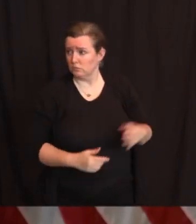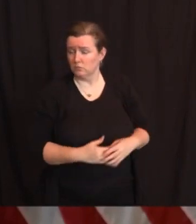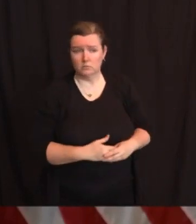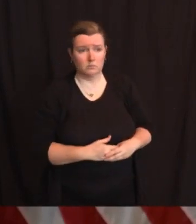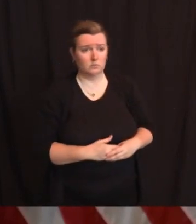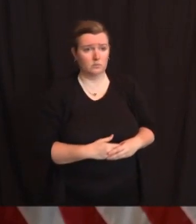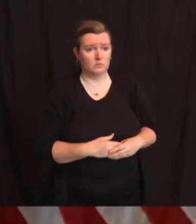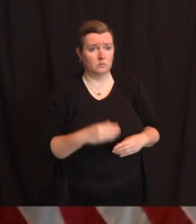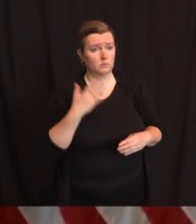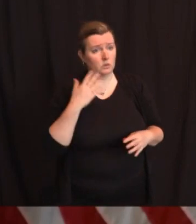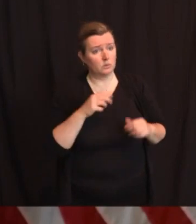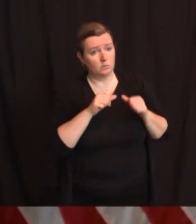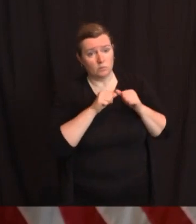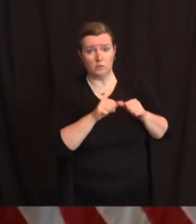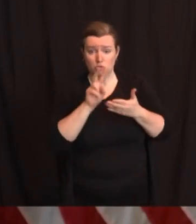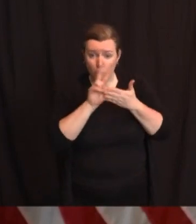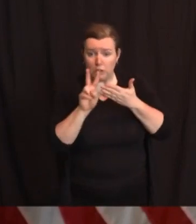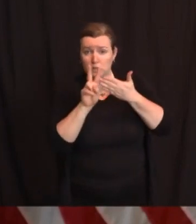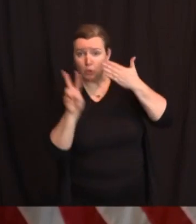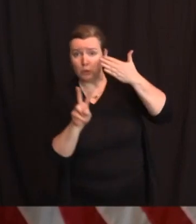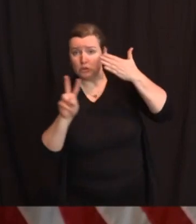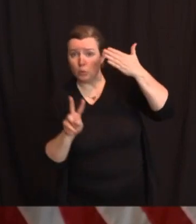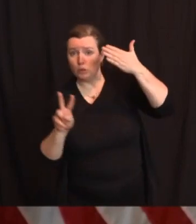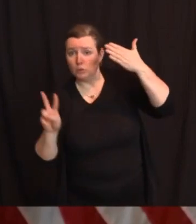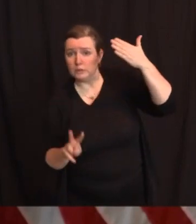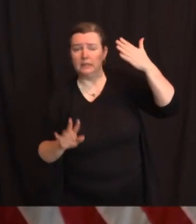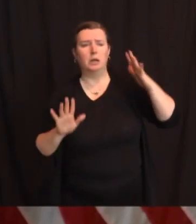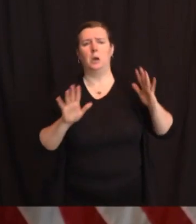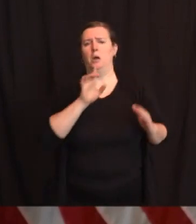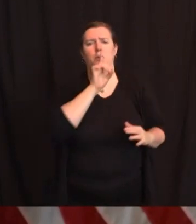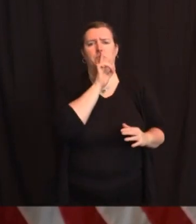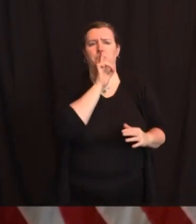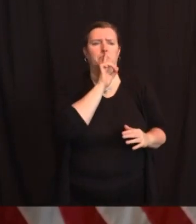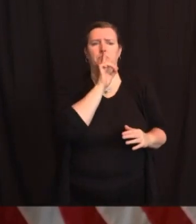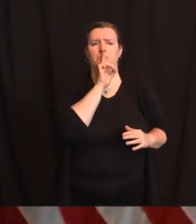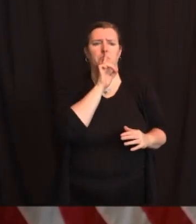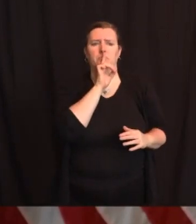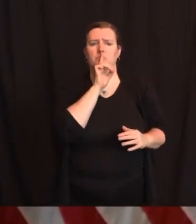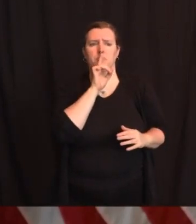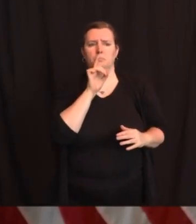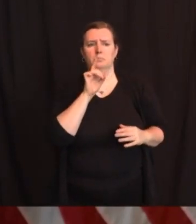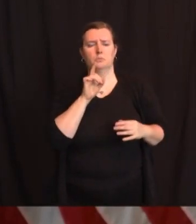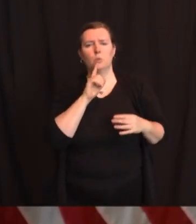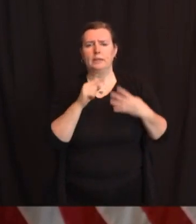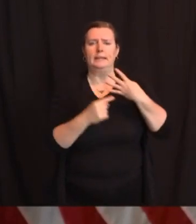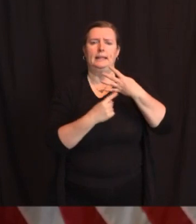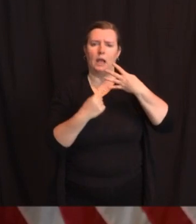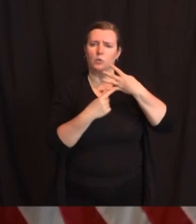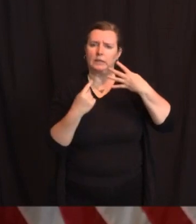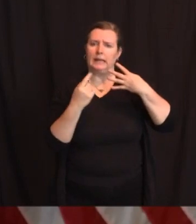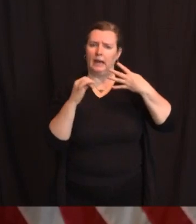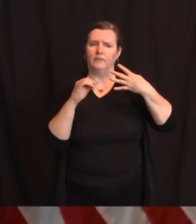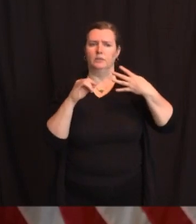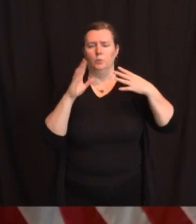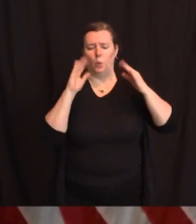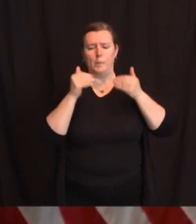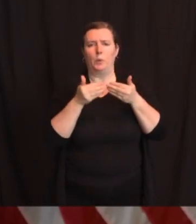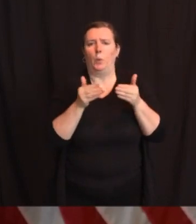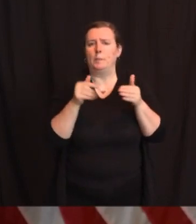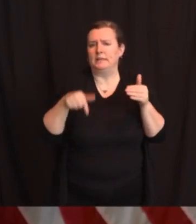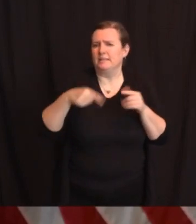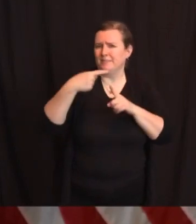extension, because we're going to, as I said, by the end of this week, that I would hope that we're going to be able to take some more steps. What I meant